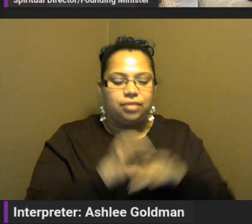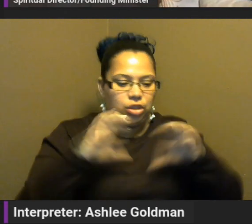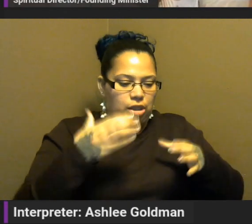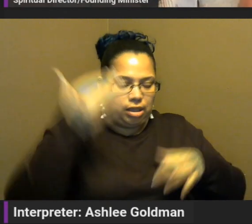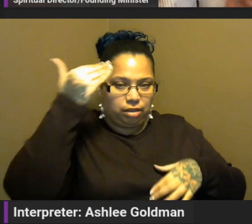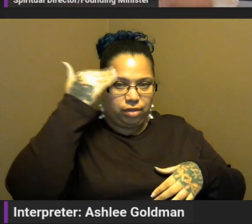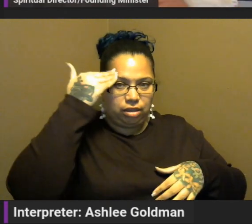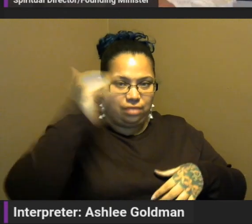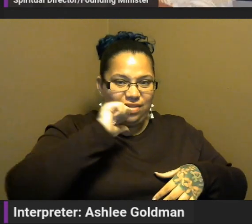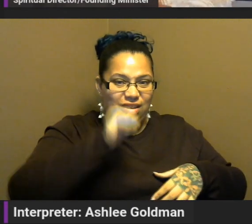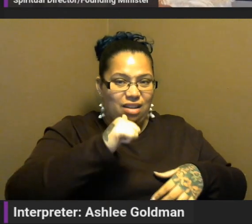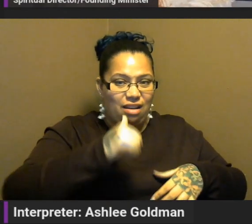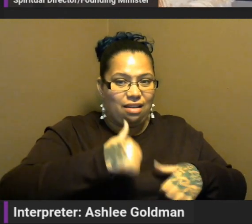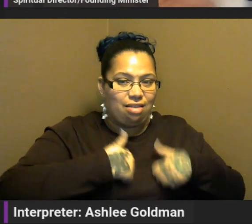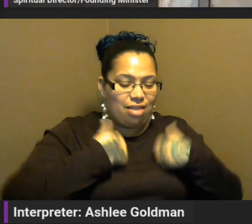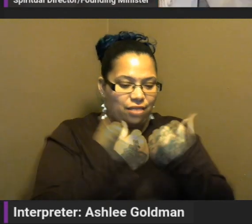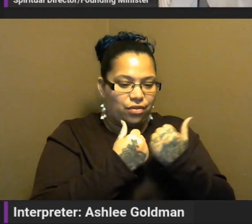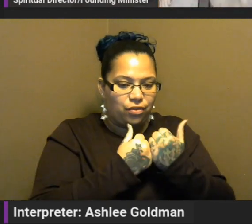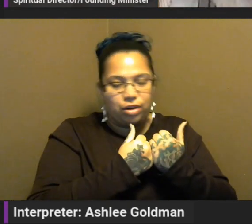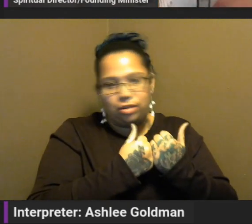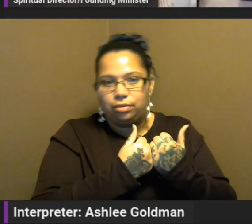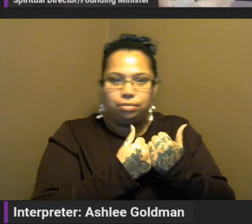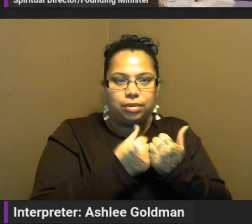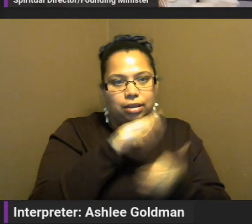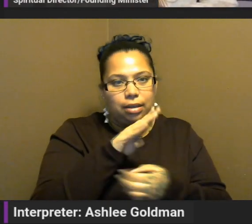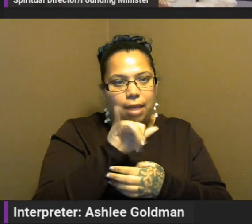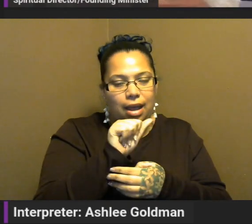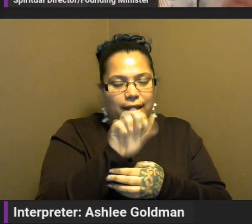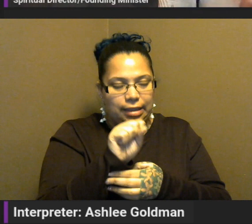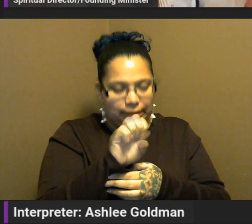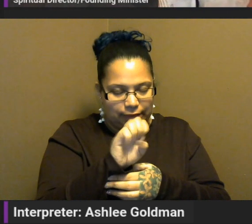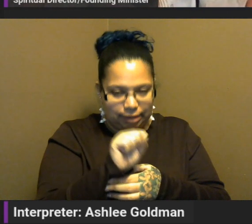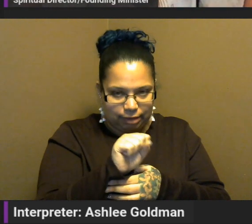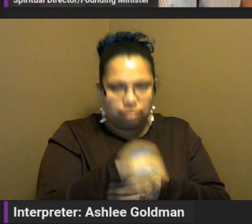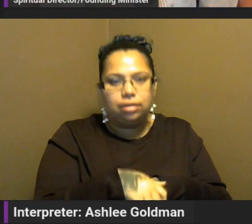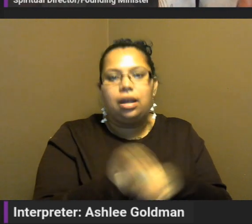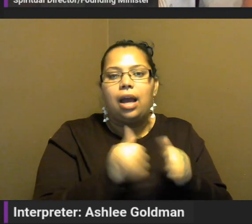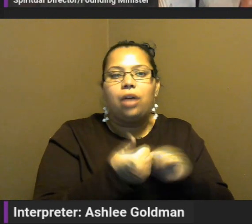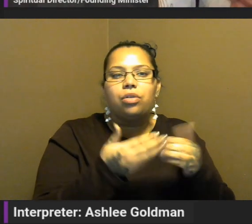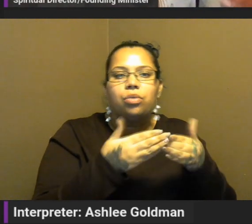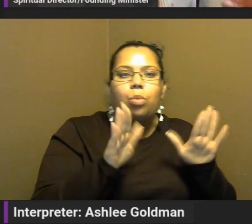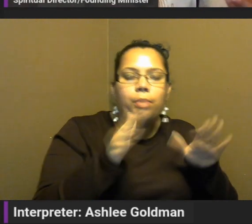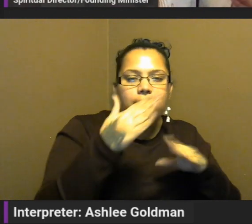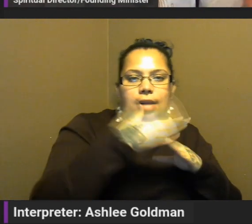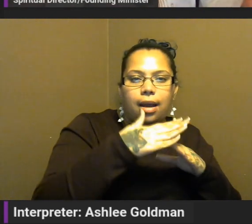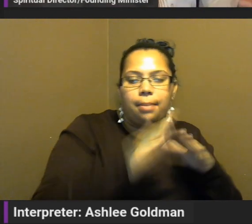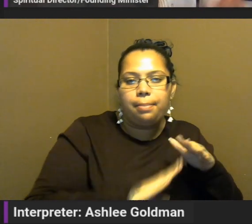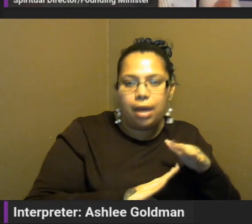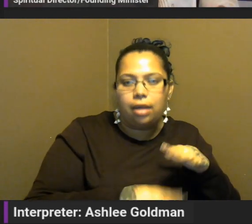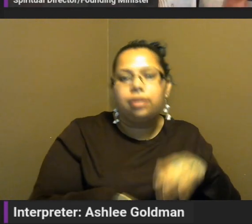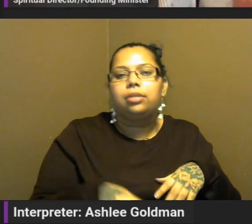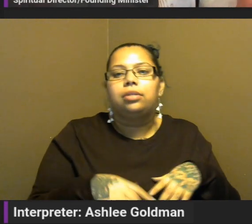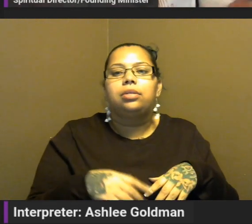let's explore the ways that we can be open at the top and the bottom by balancing yin, yang, darkness and